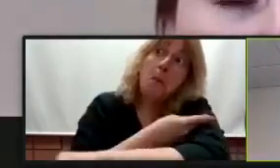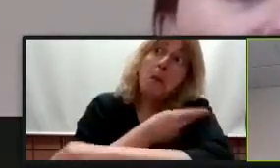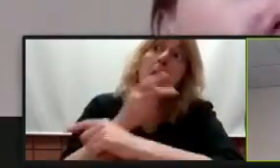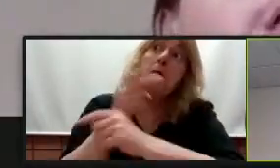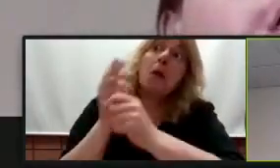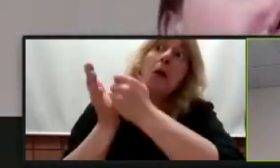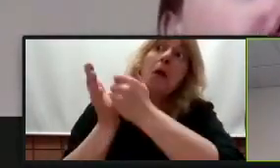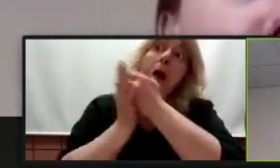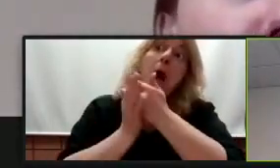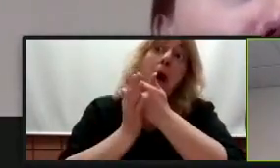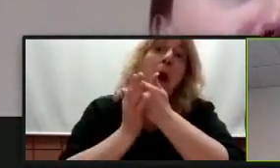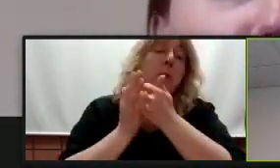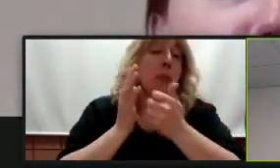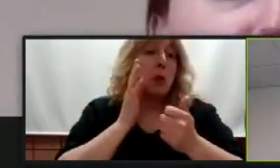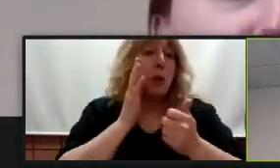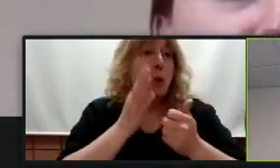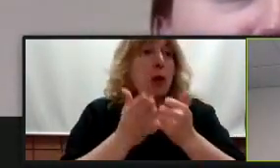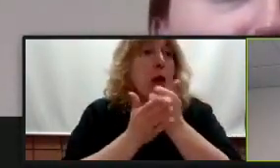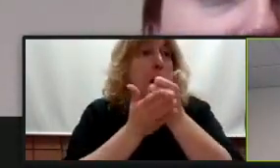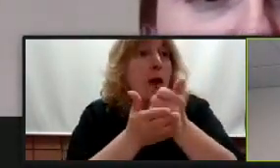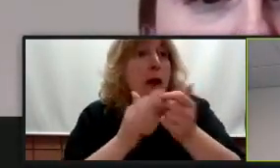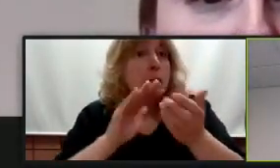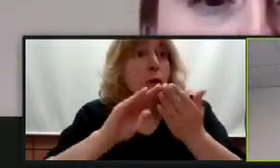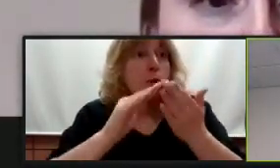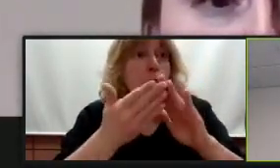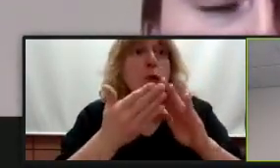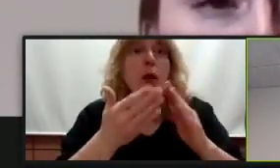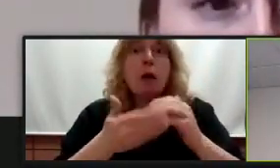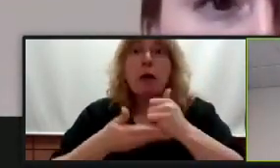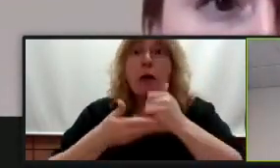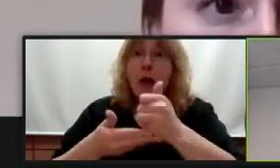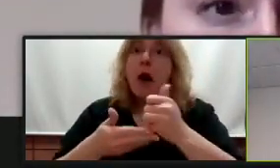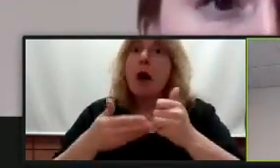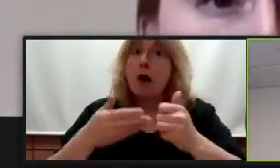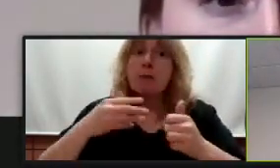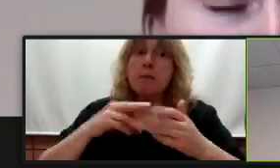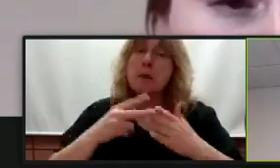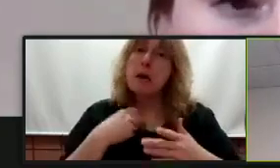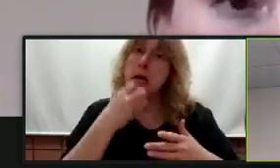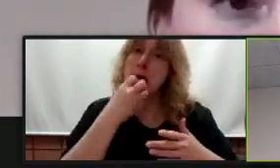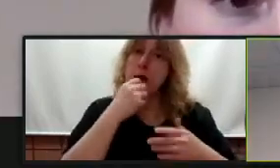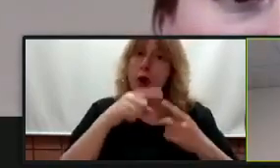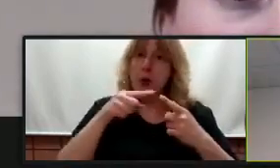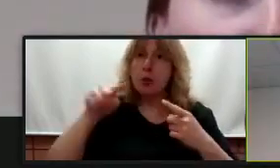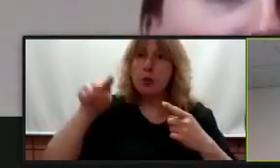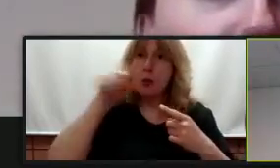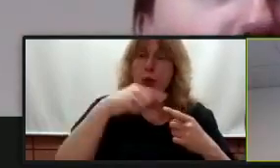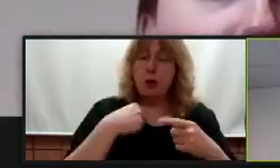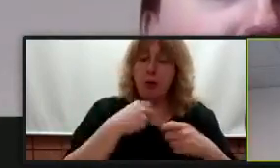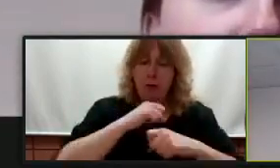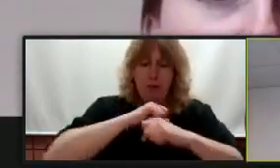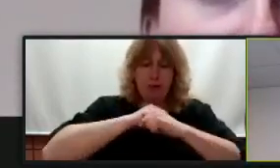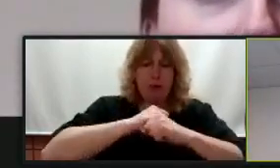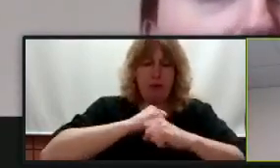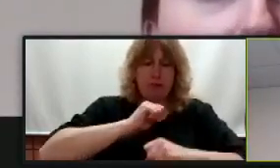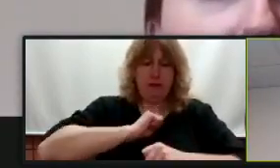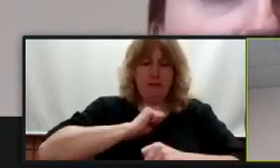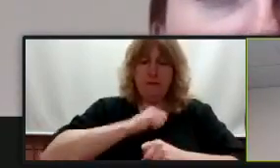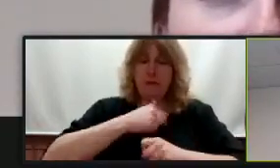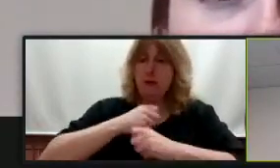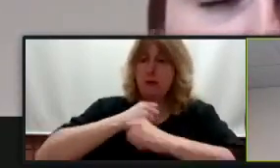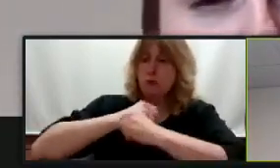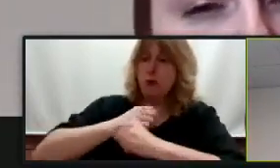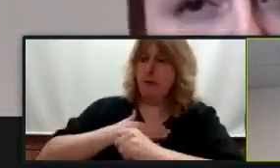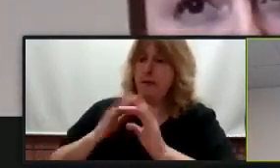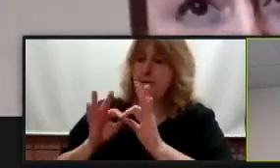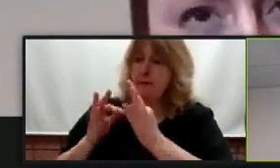health. Because what we're really doing is we're saying, I care about you, I protect myself, I protect my family, I protect the community around us. Because